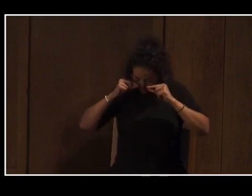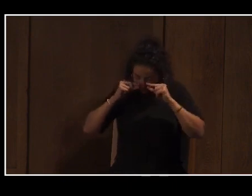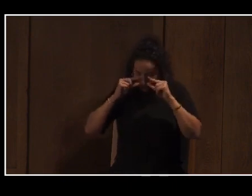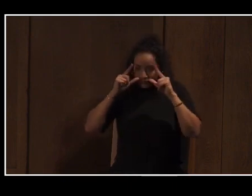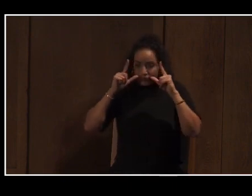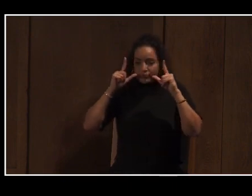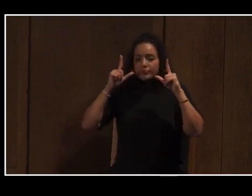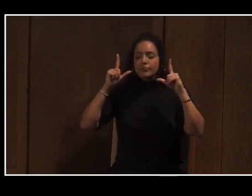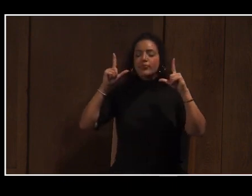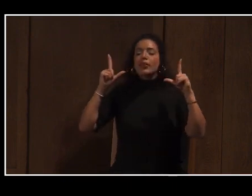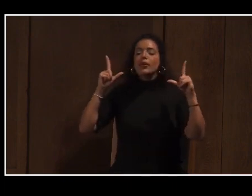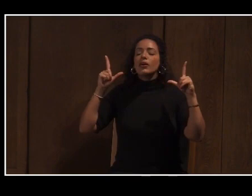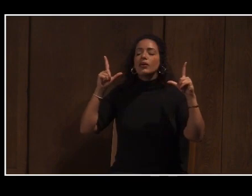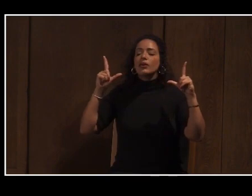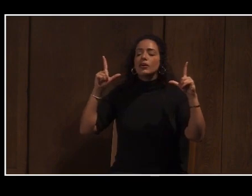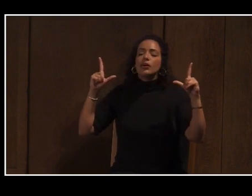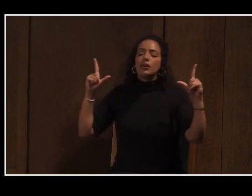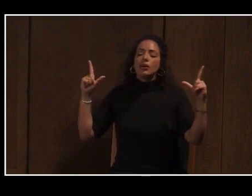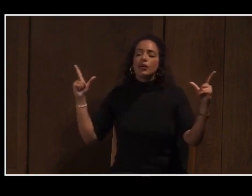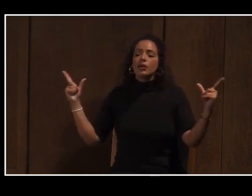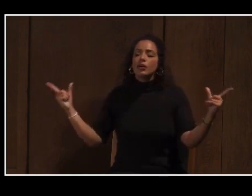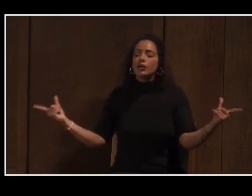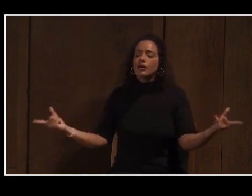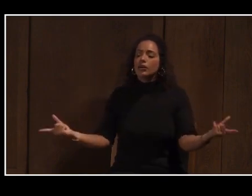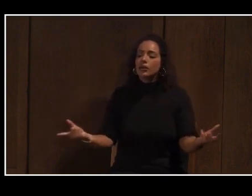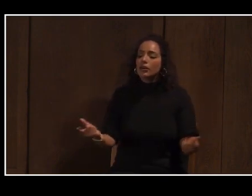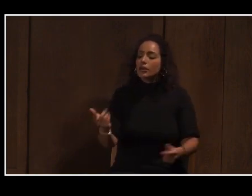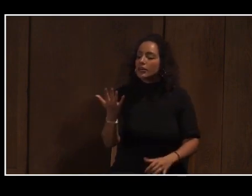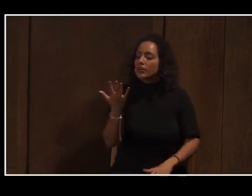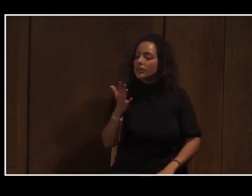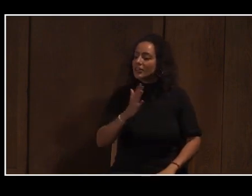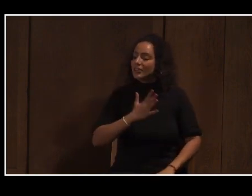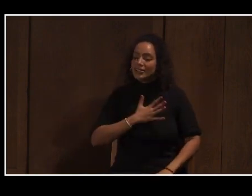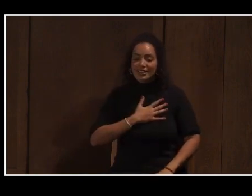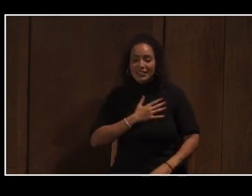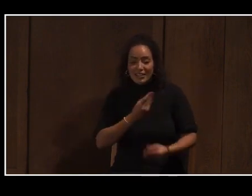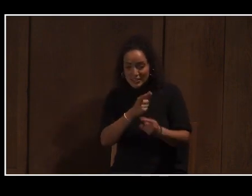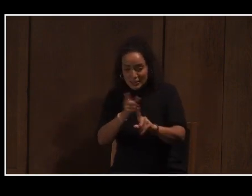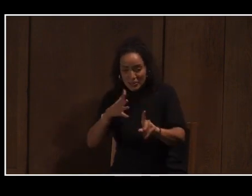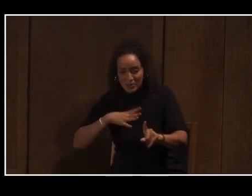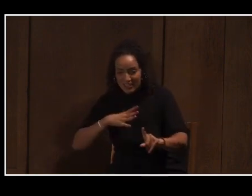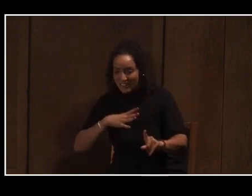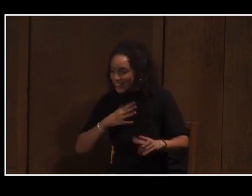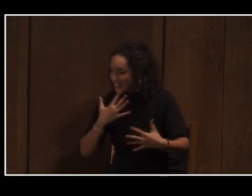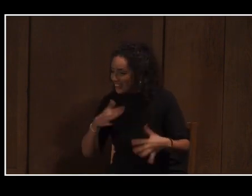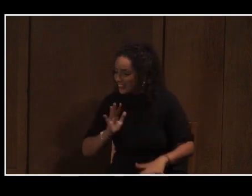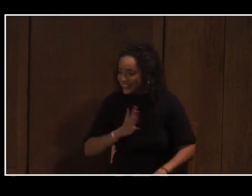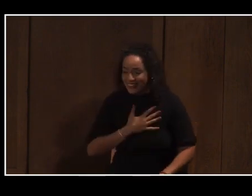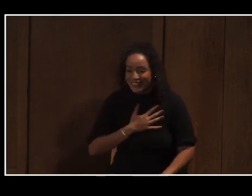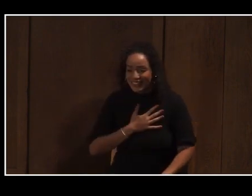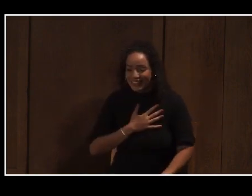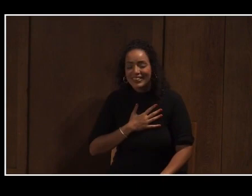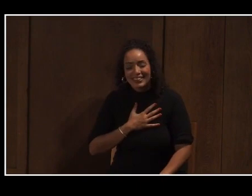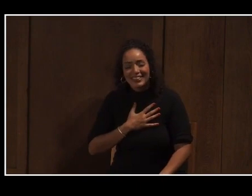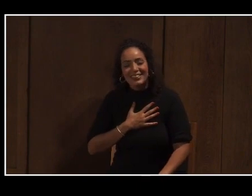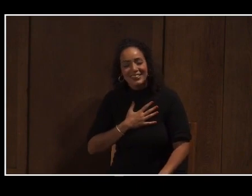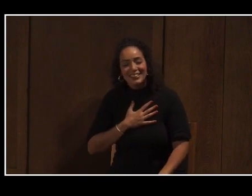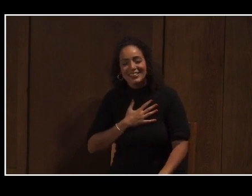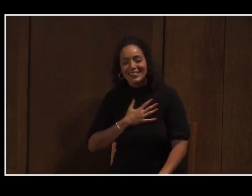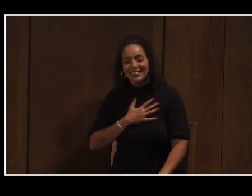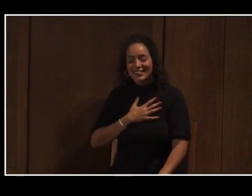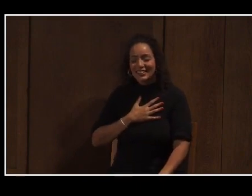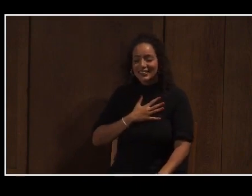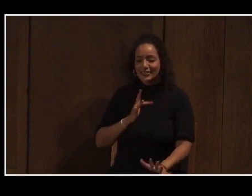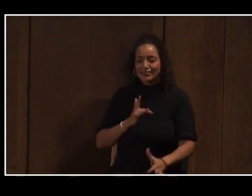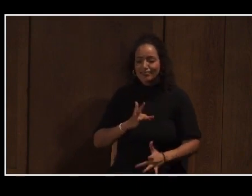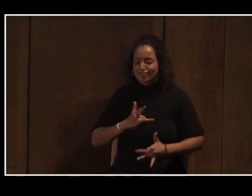open, might want to touch your chest. That's what I'm doing at the moment. And just, feel into